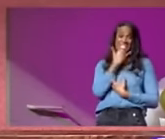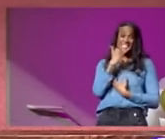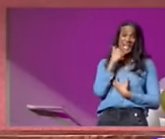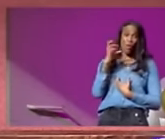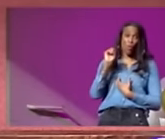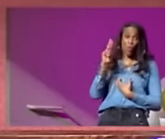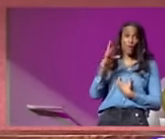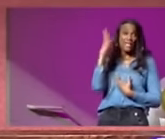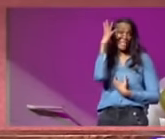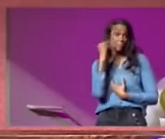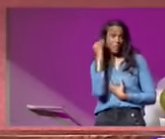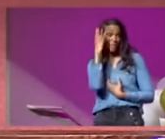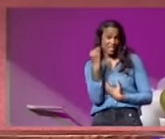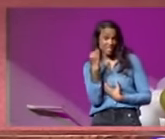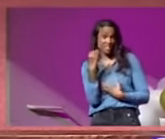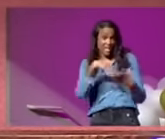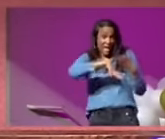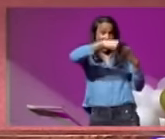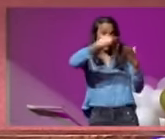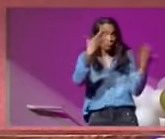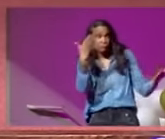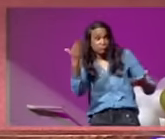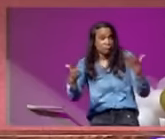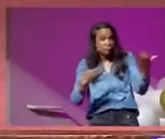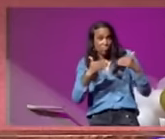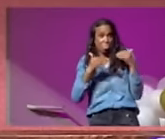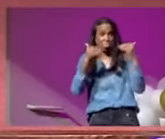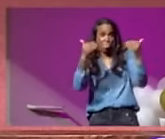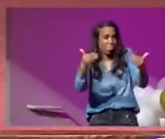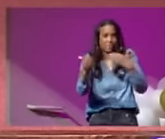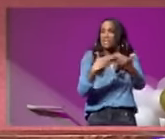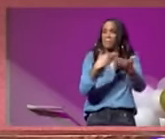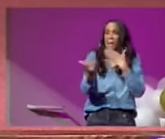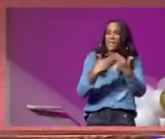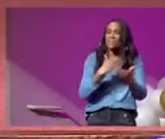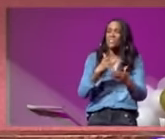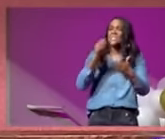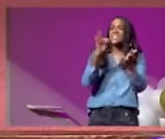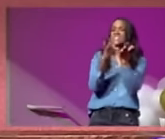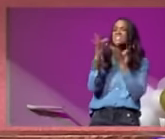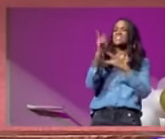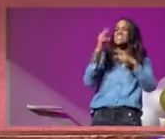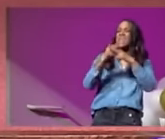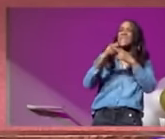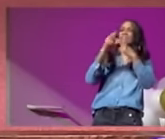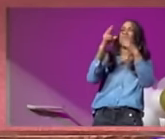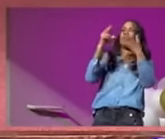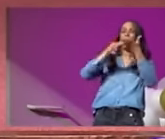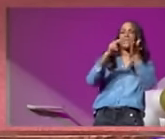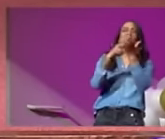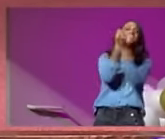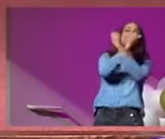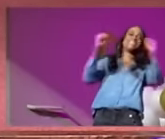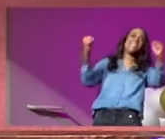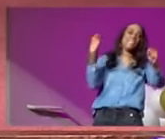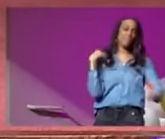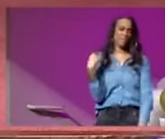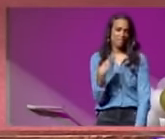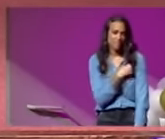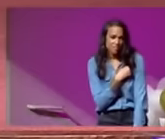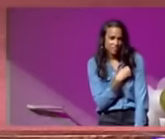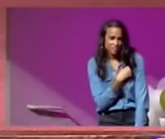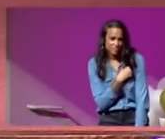is Jesus, who saves us from us. His name is what? Jesus. Because his name is